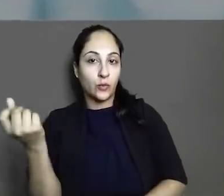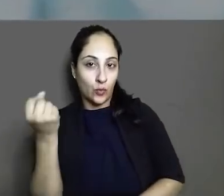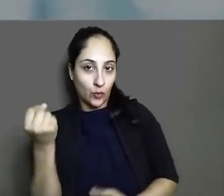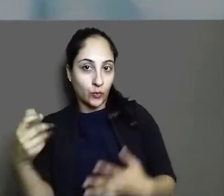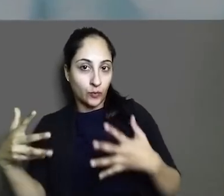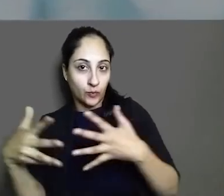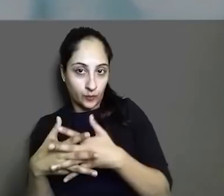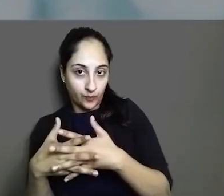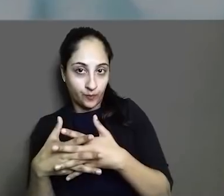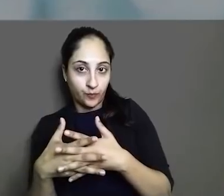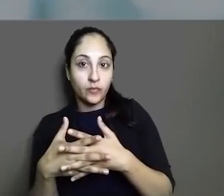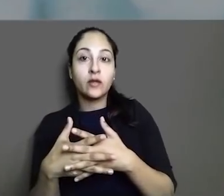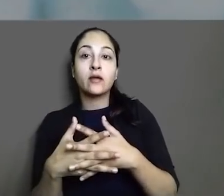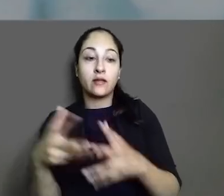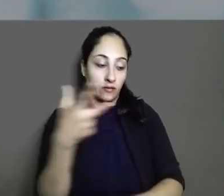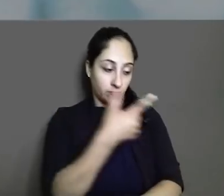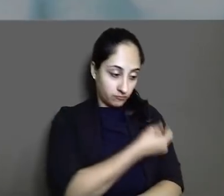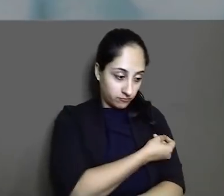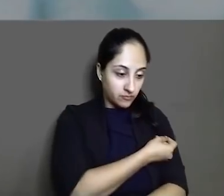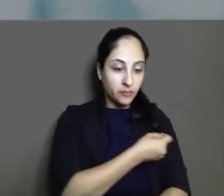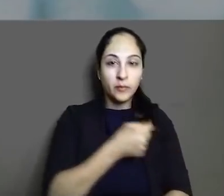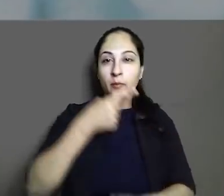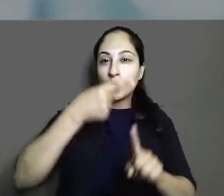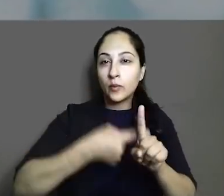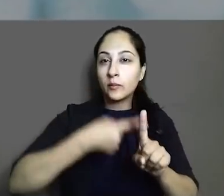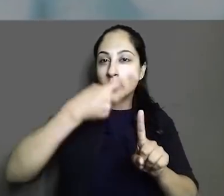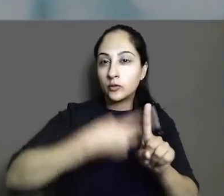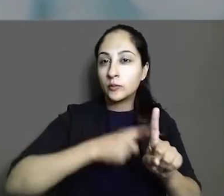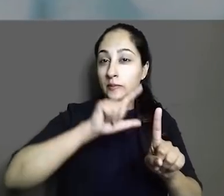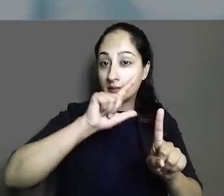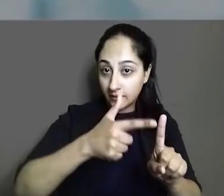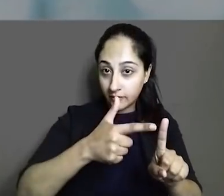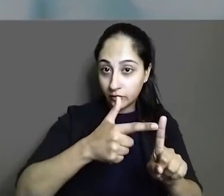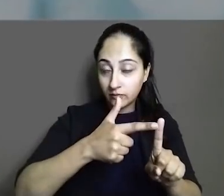in Toronto. Also, Azmina asked the